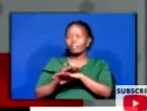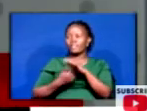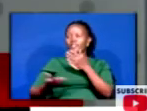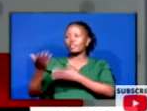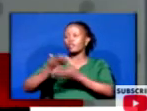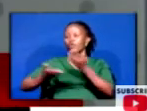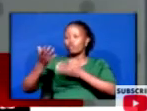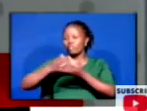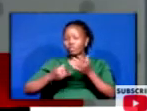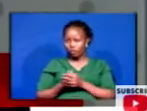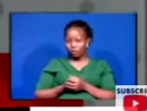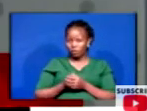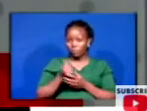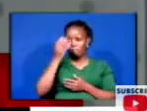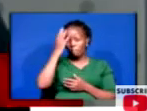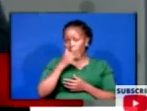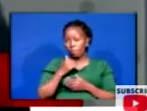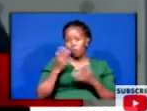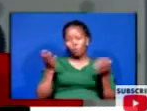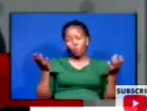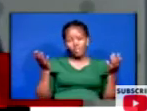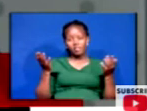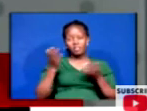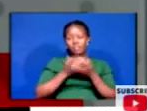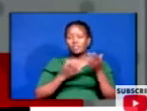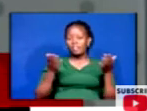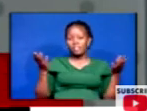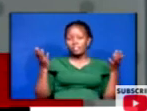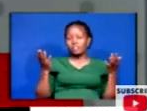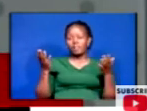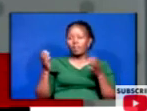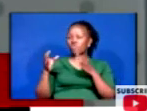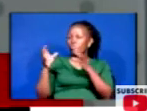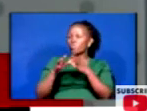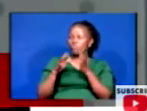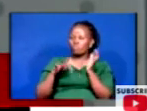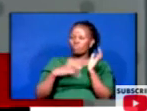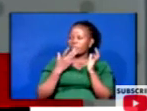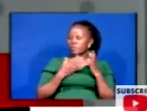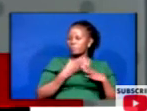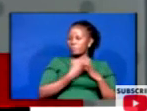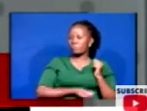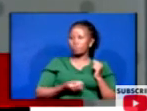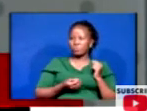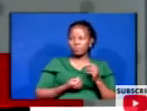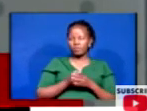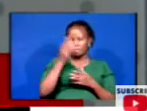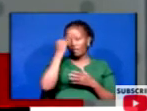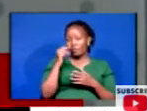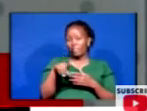one section of the pair is still in a space of pain. That's what I think. Things did not go the way it was